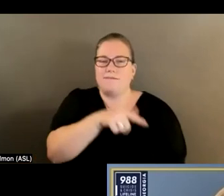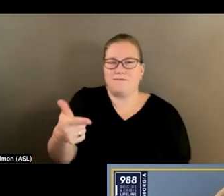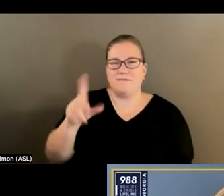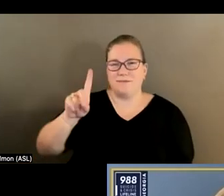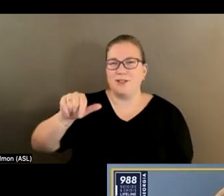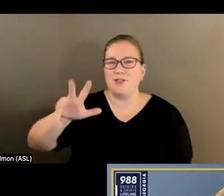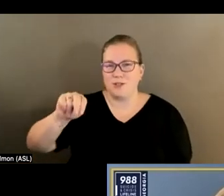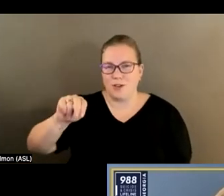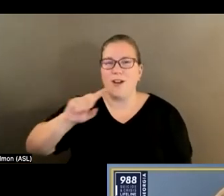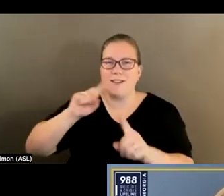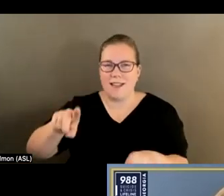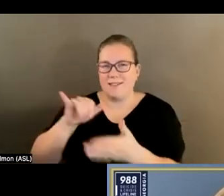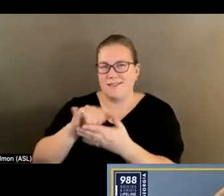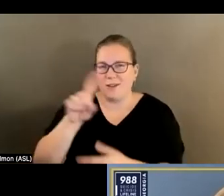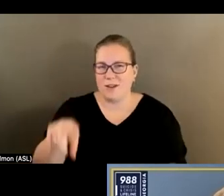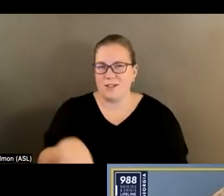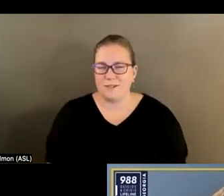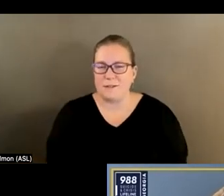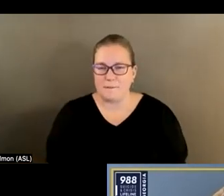that question for us.